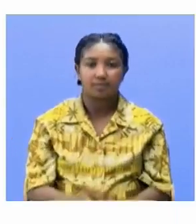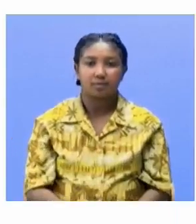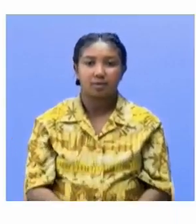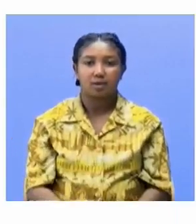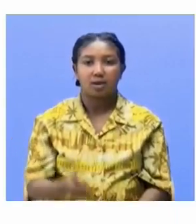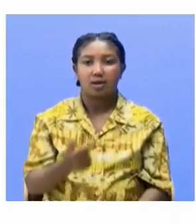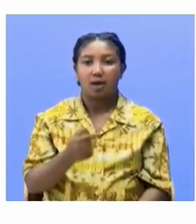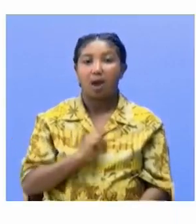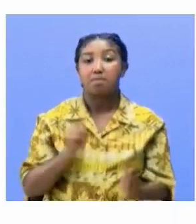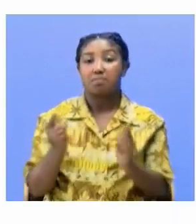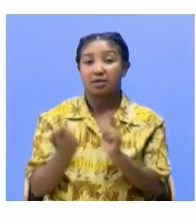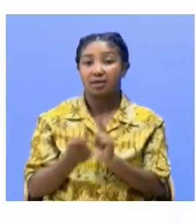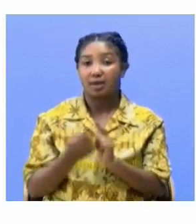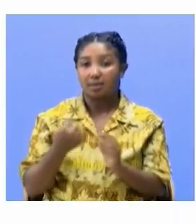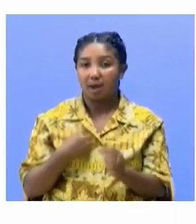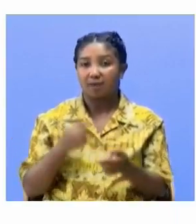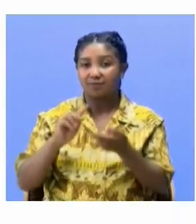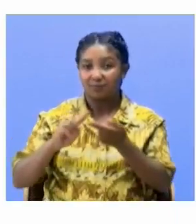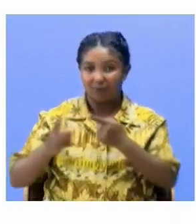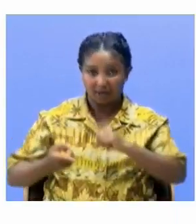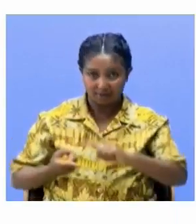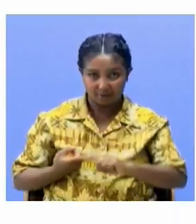my friend.